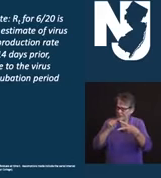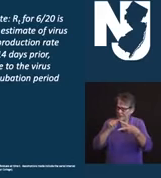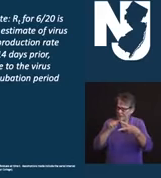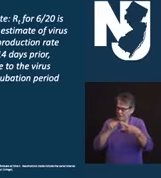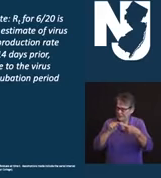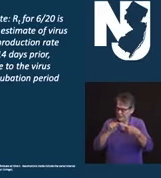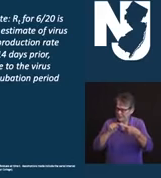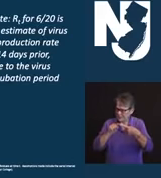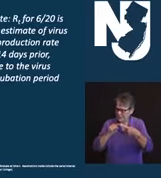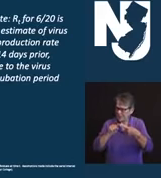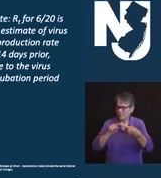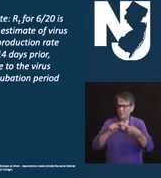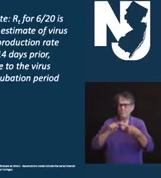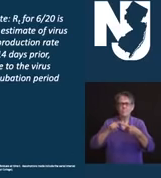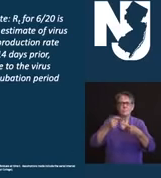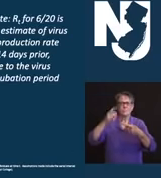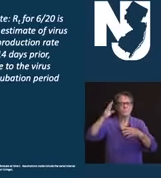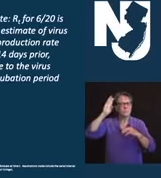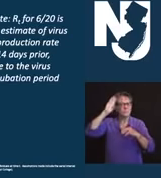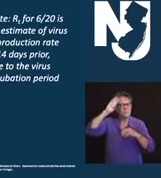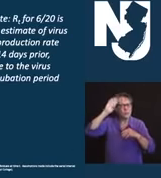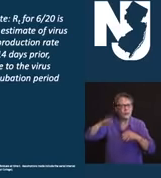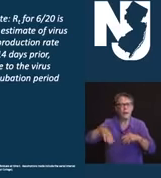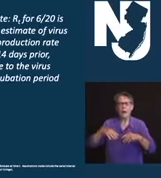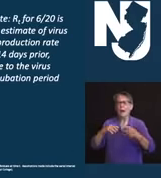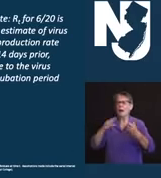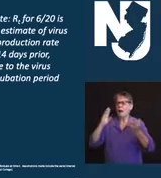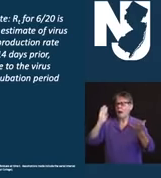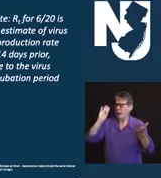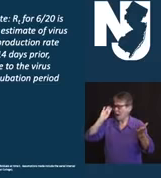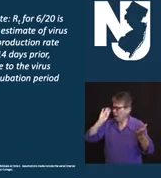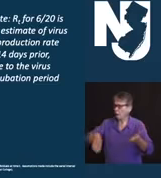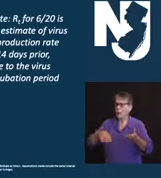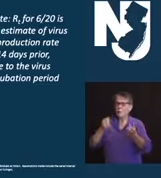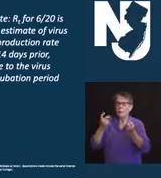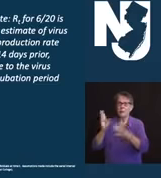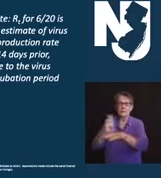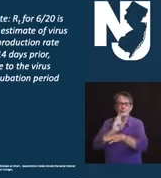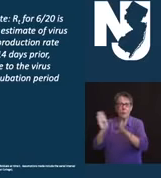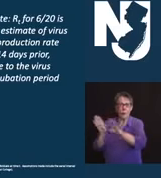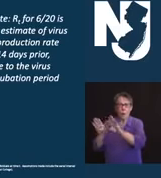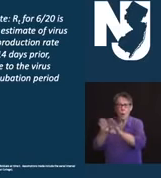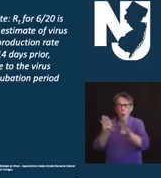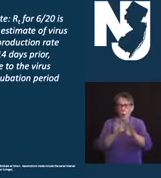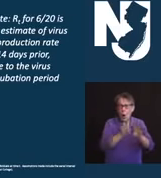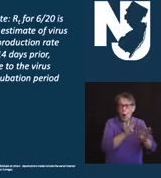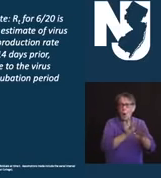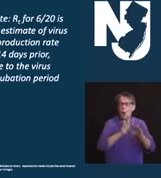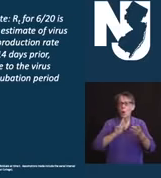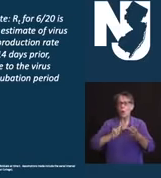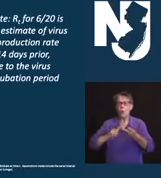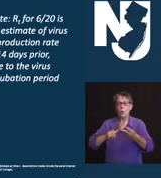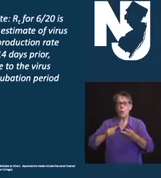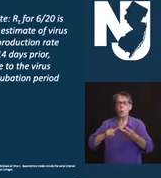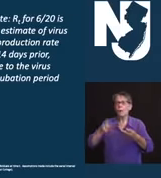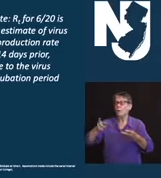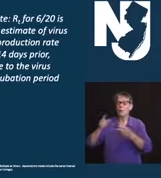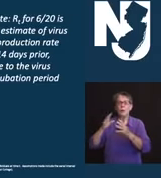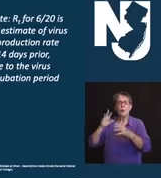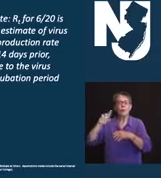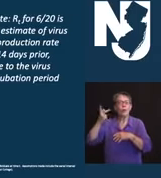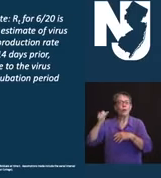frustration at all the steps we have taken. Coach Greg Schiano of the Rutgers football team reminded me at the end of